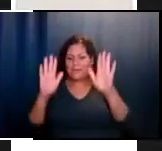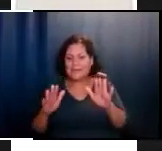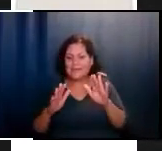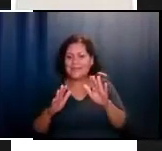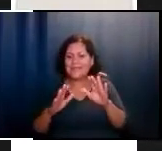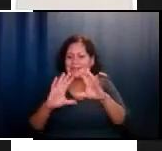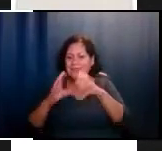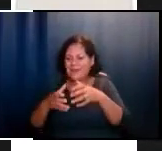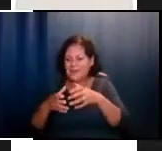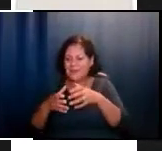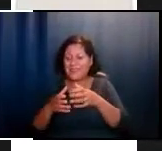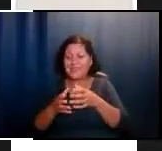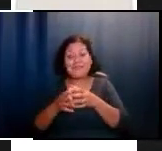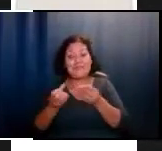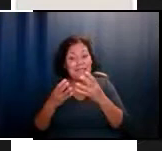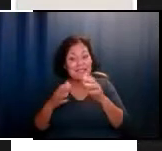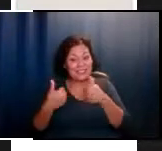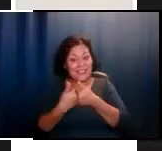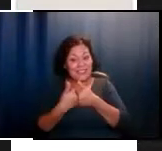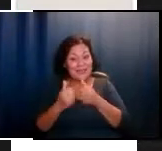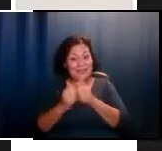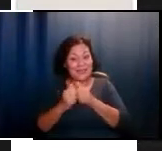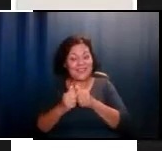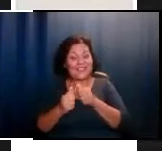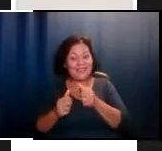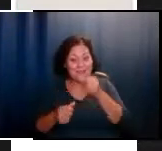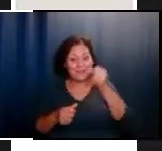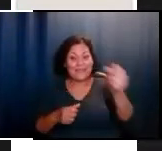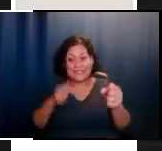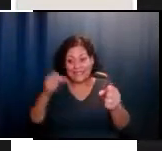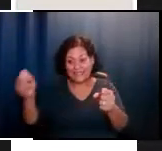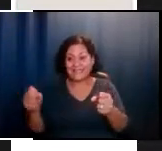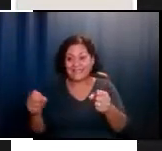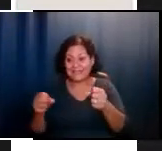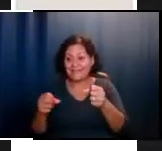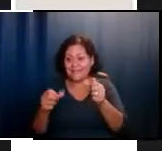there are lots of challenges with all these placements, and you see some